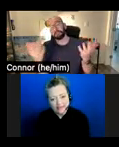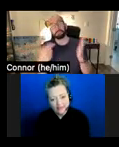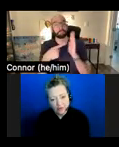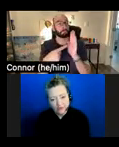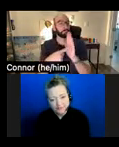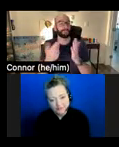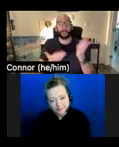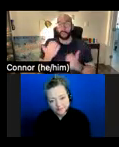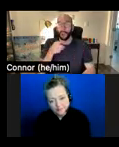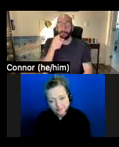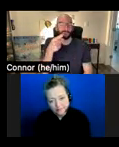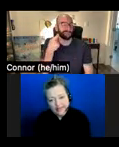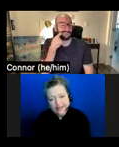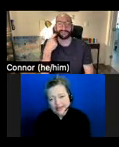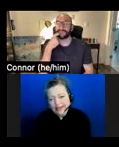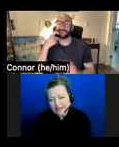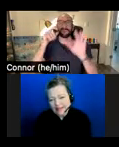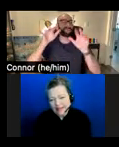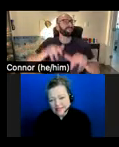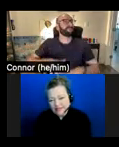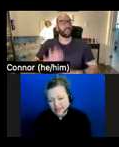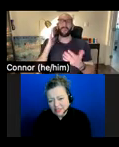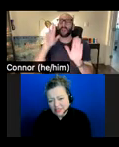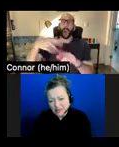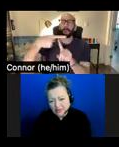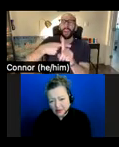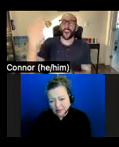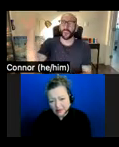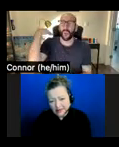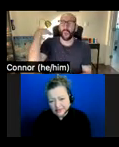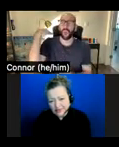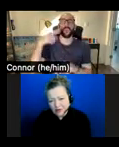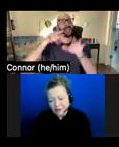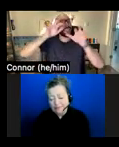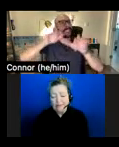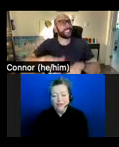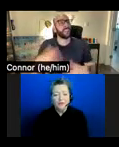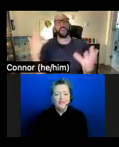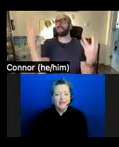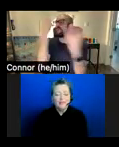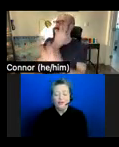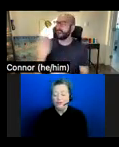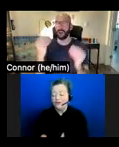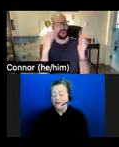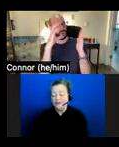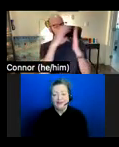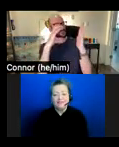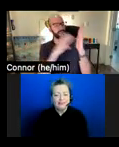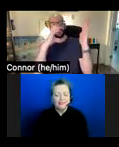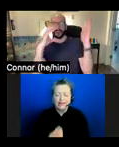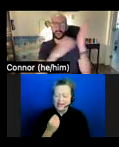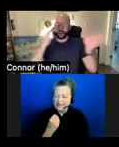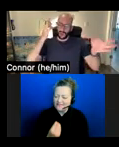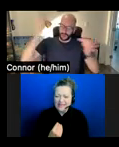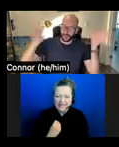this folder. And I guess the function is useful because, maybe you were thinking about you're currently drafting